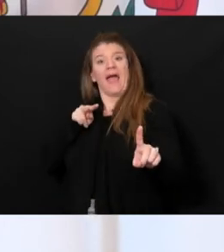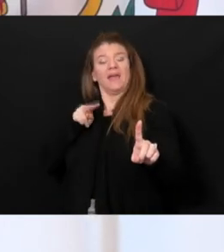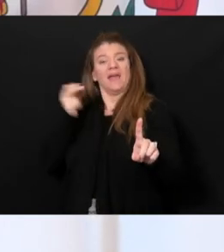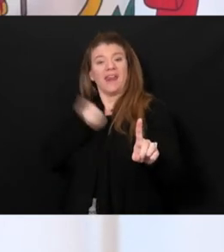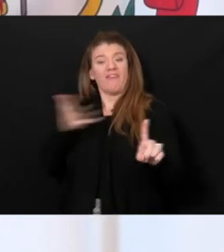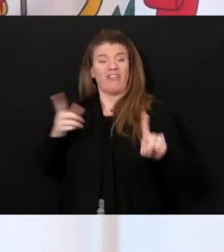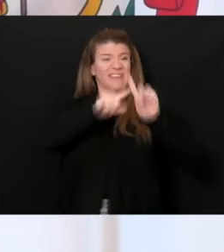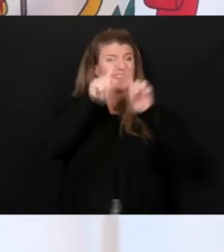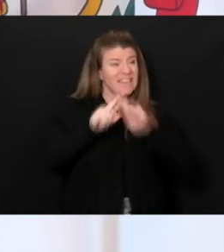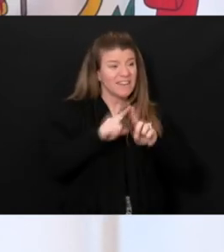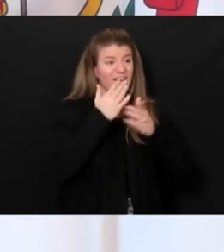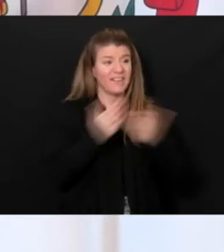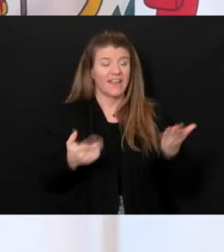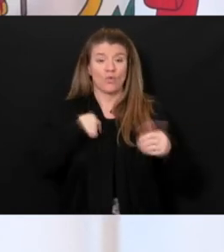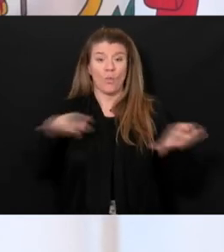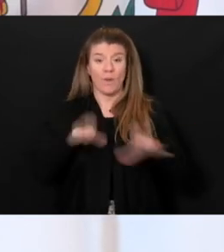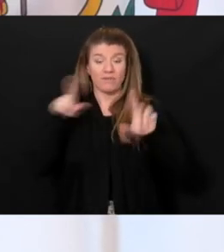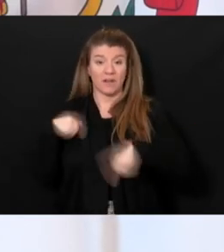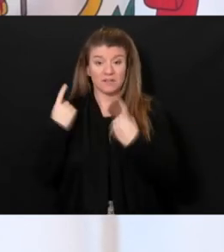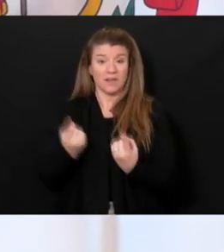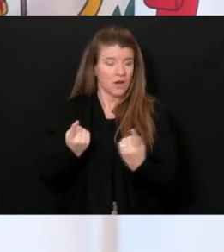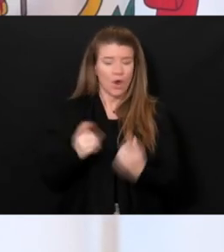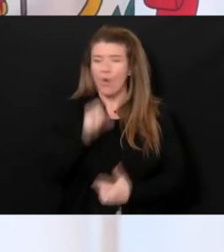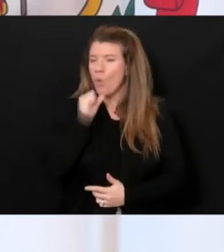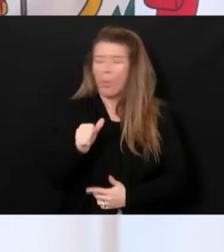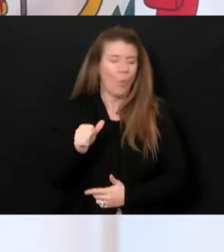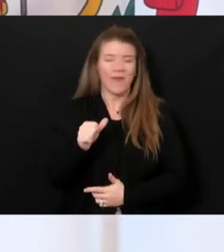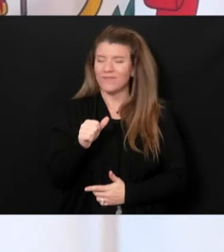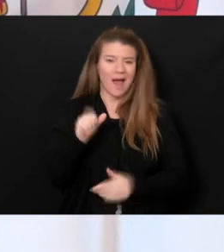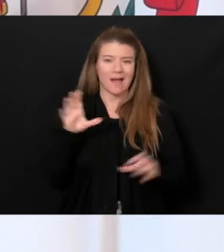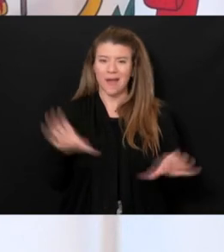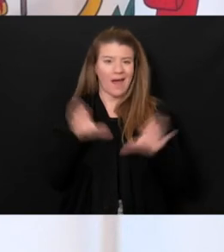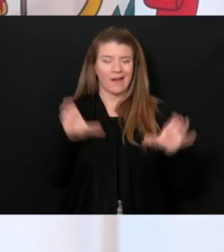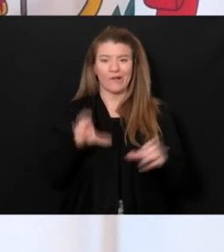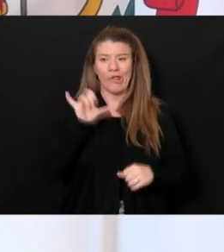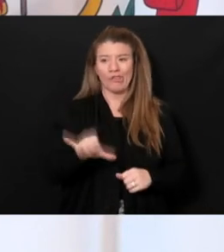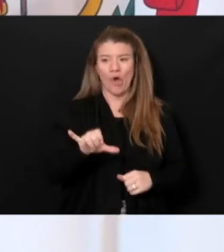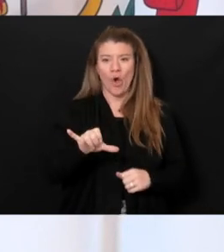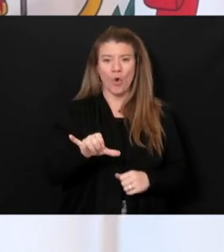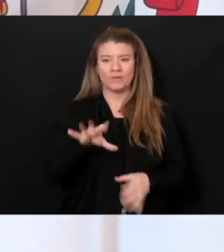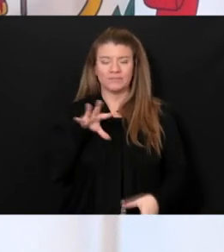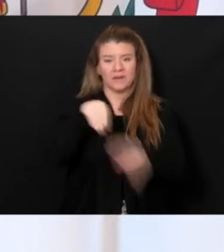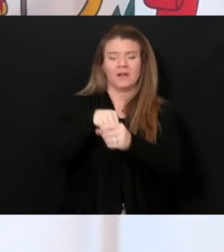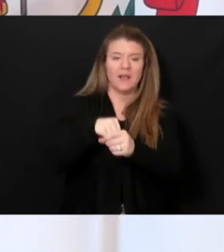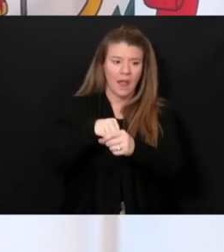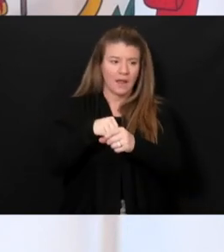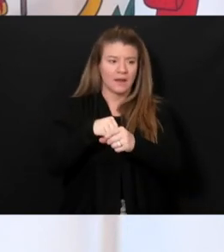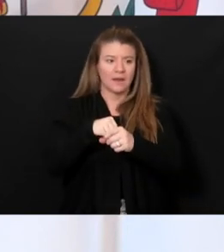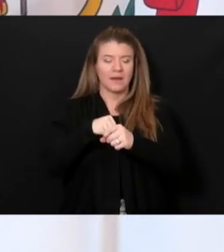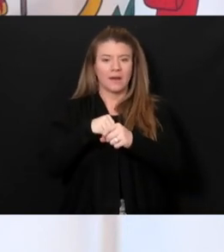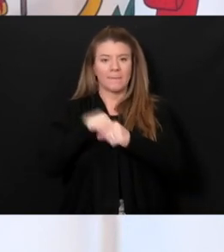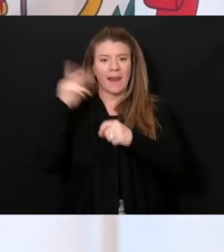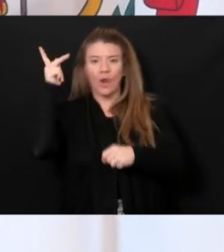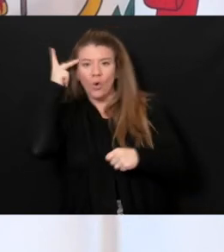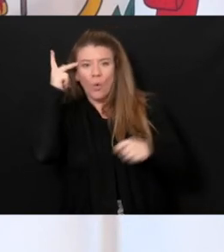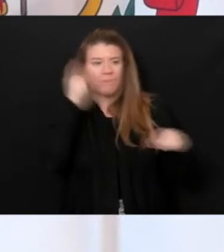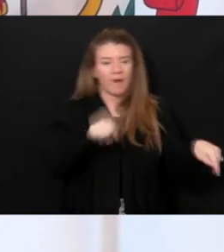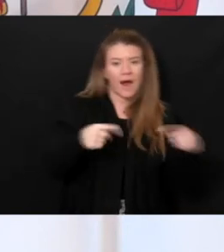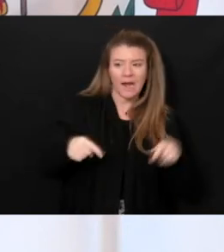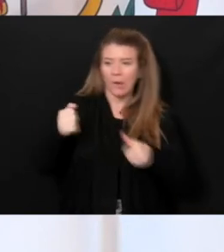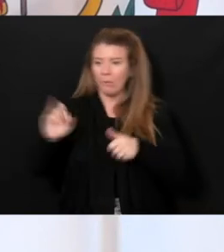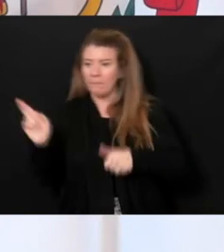things that we've done, you know, we have not done them, you know, on party lines or anything like that. We have